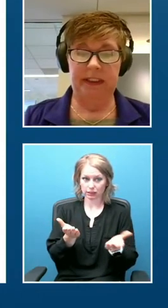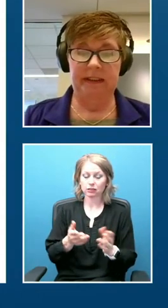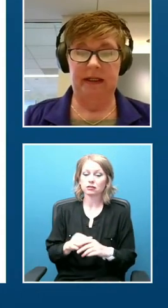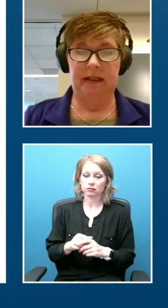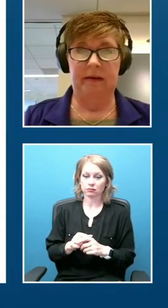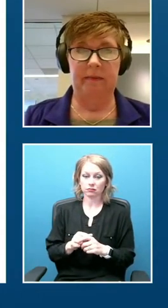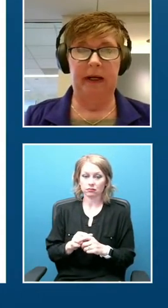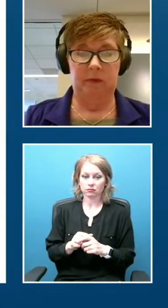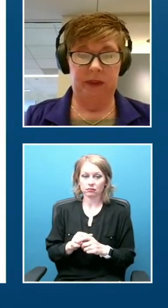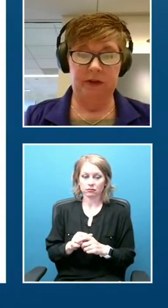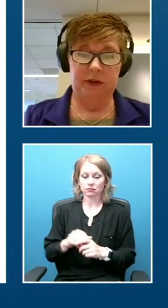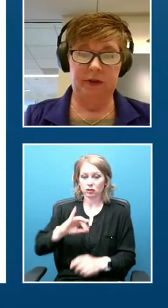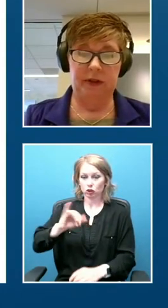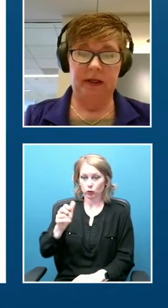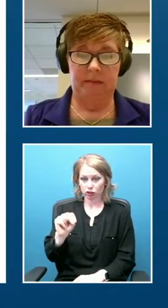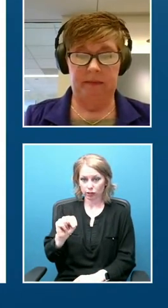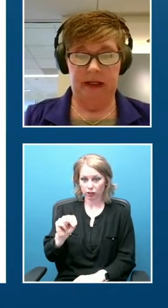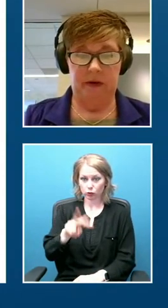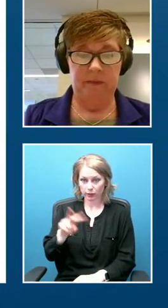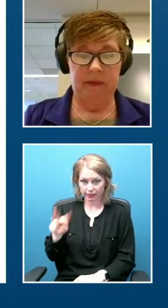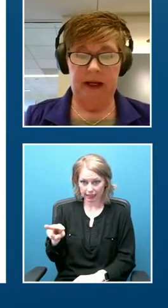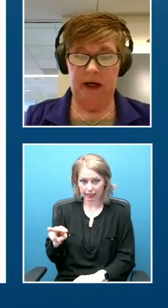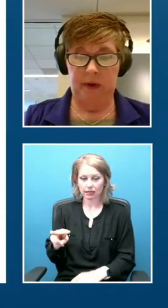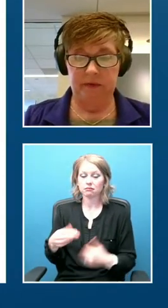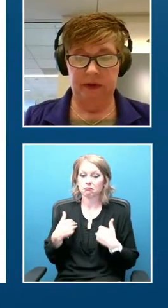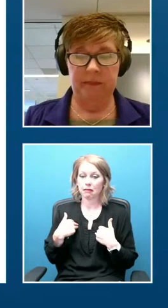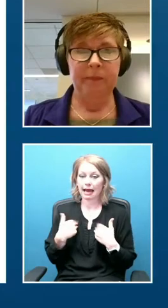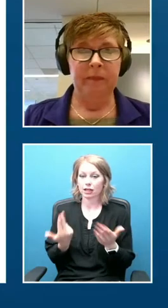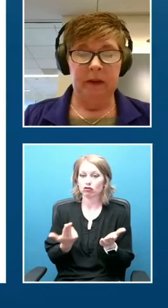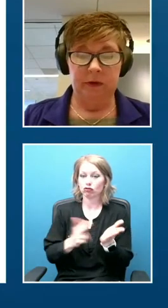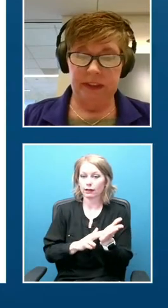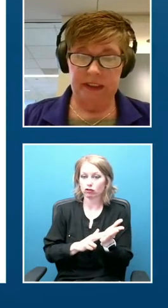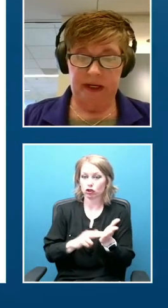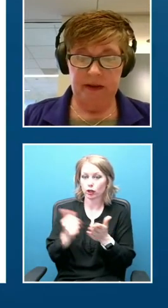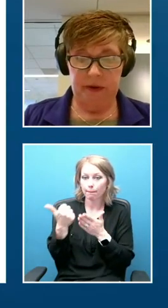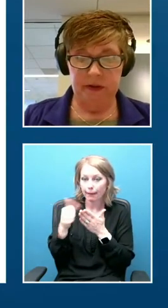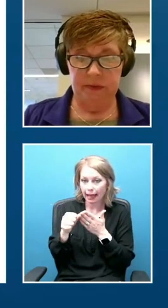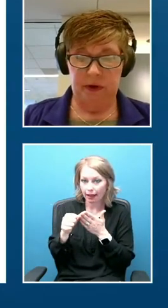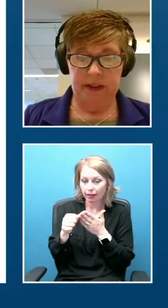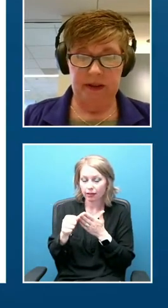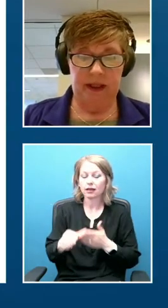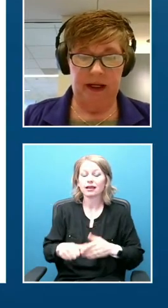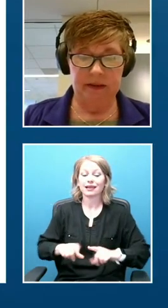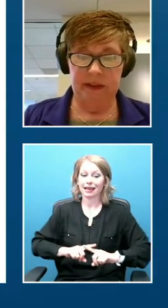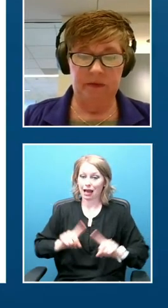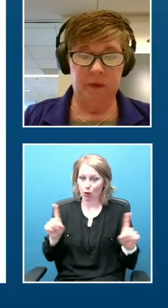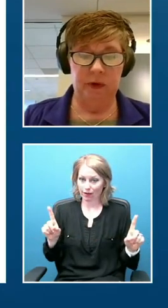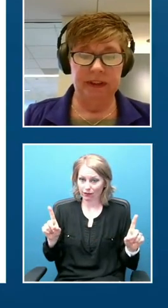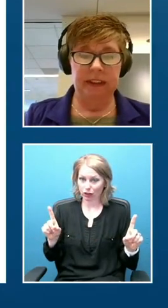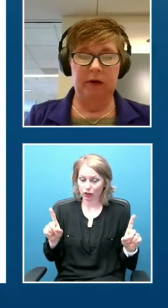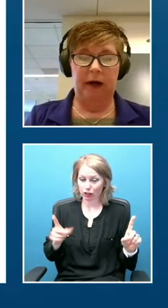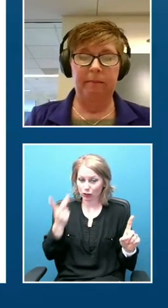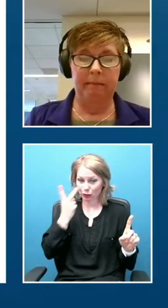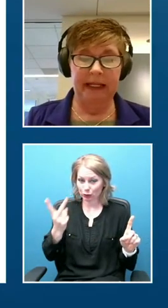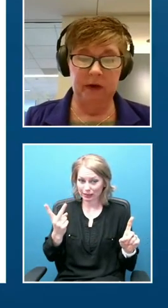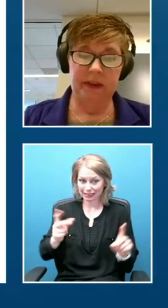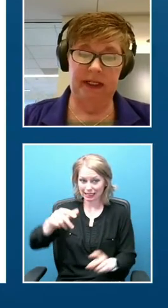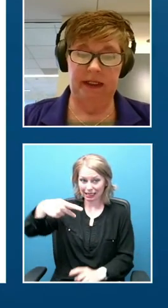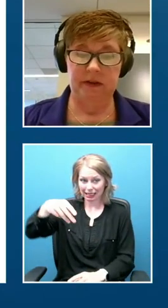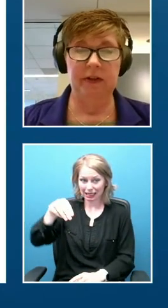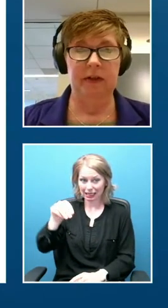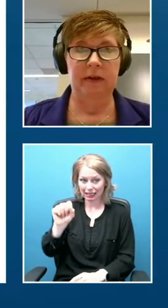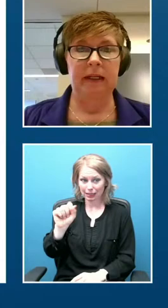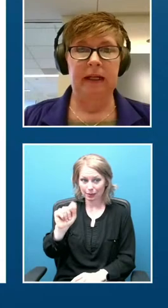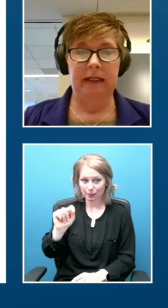January 22nd by registered mail. However, you'll see by the postmark that Biafor did not mail